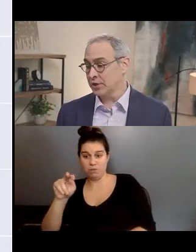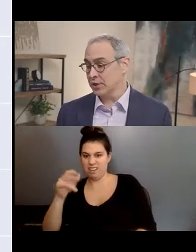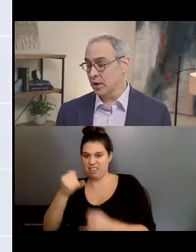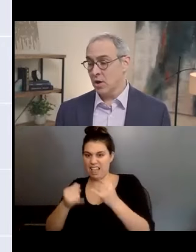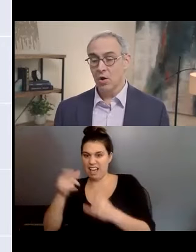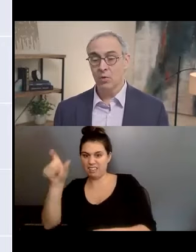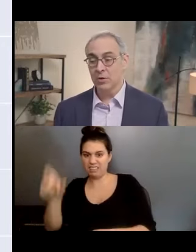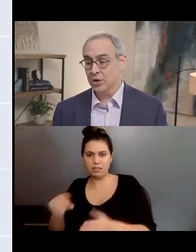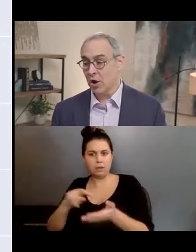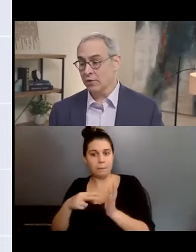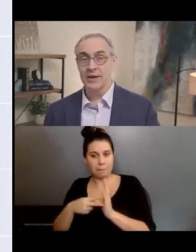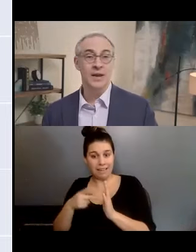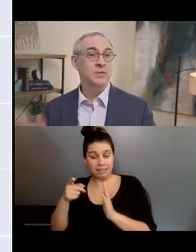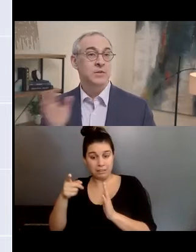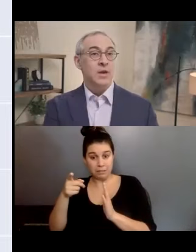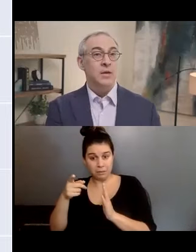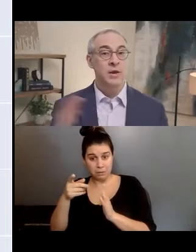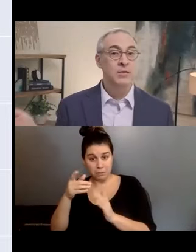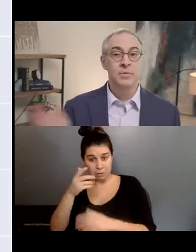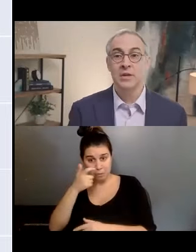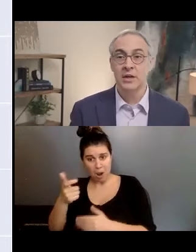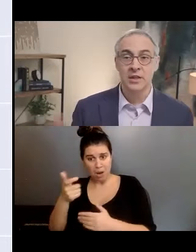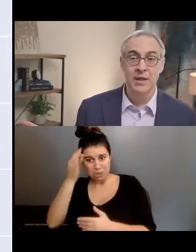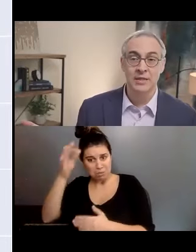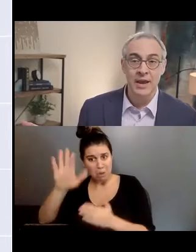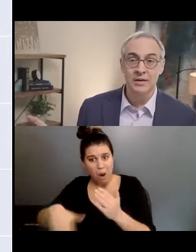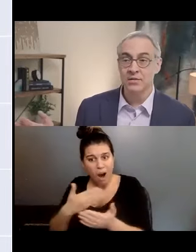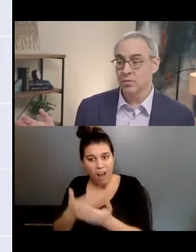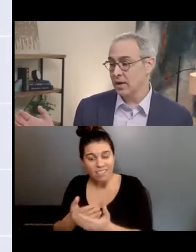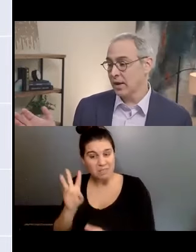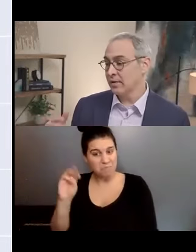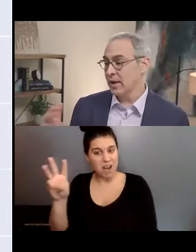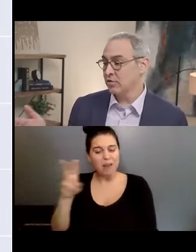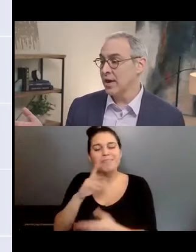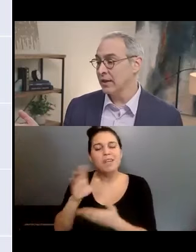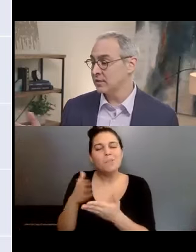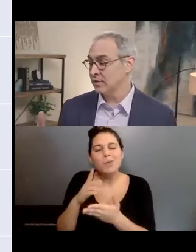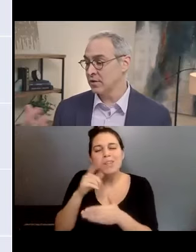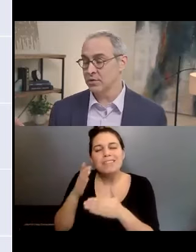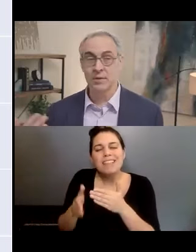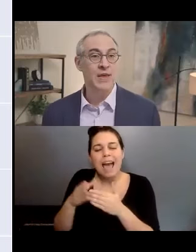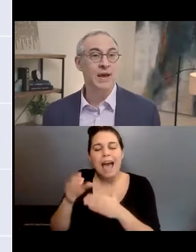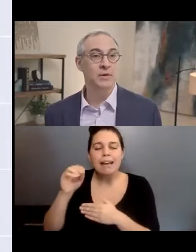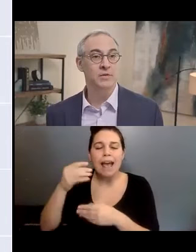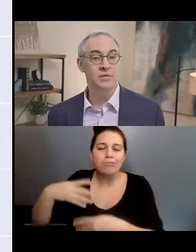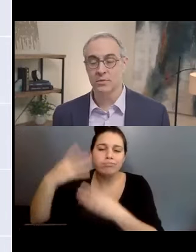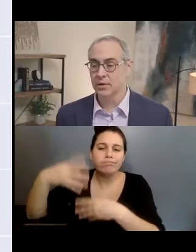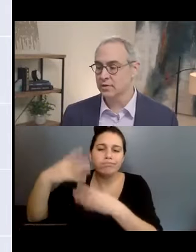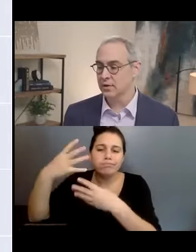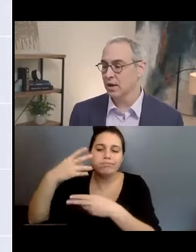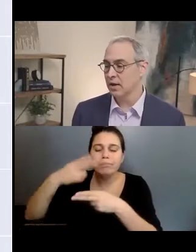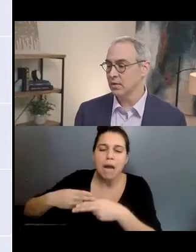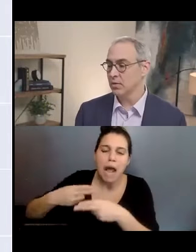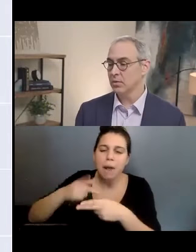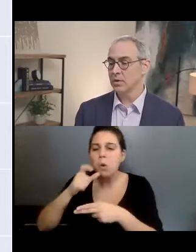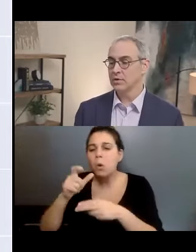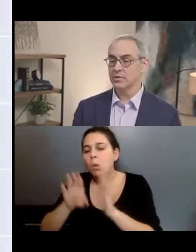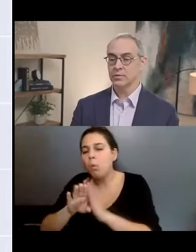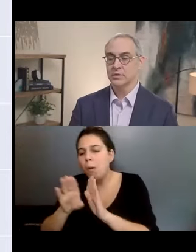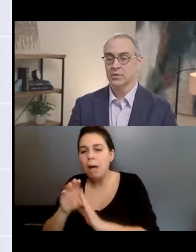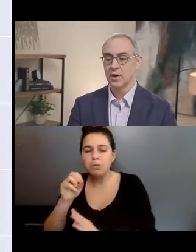to watch almost all of it. And there was kind of music at the end and credits. And so some of that was